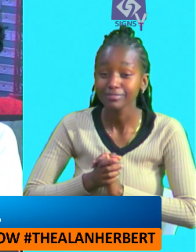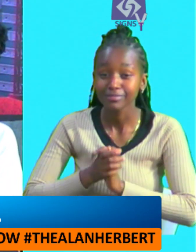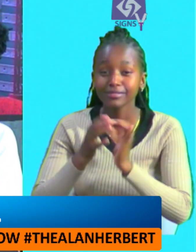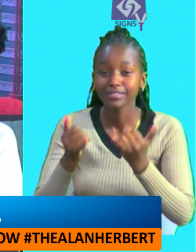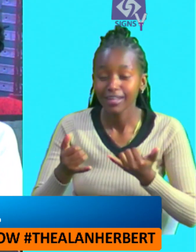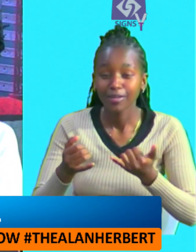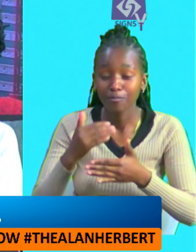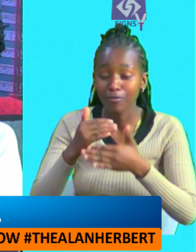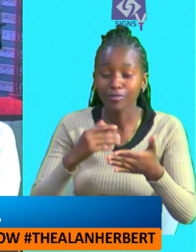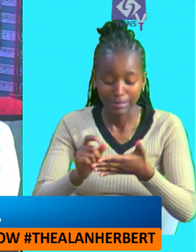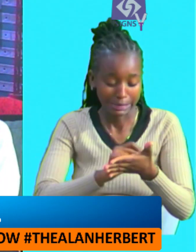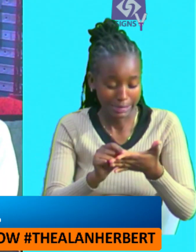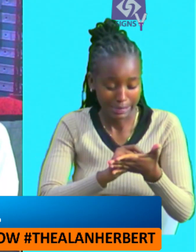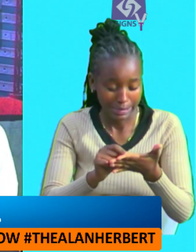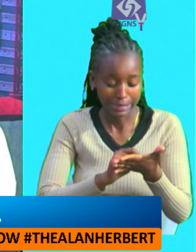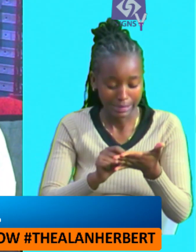unapenda.